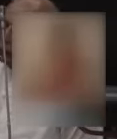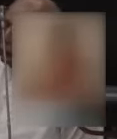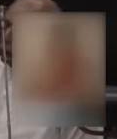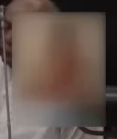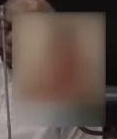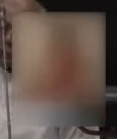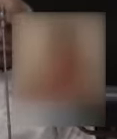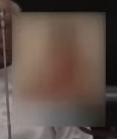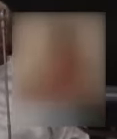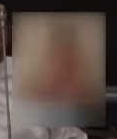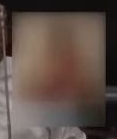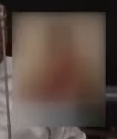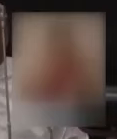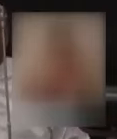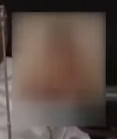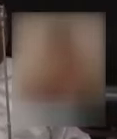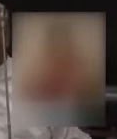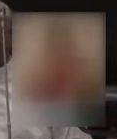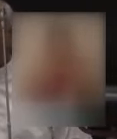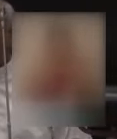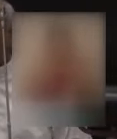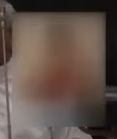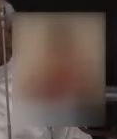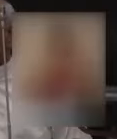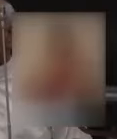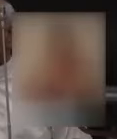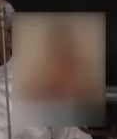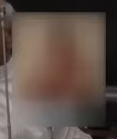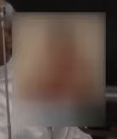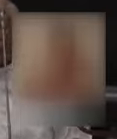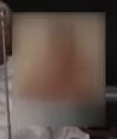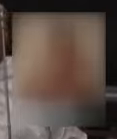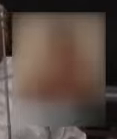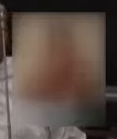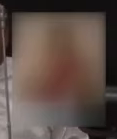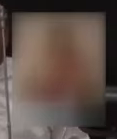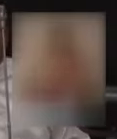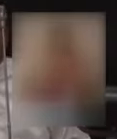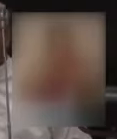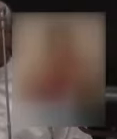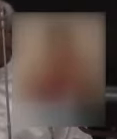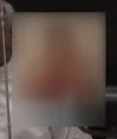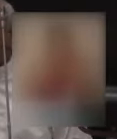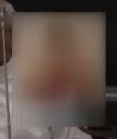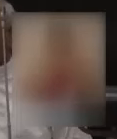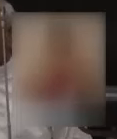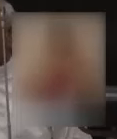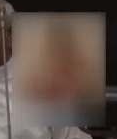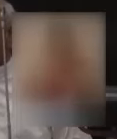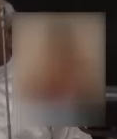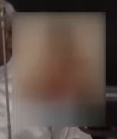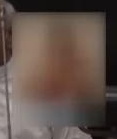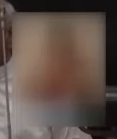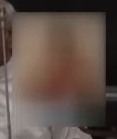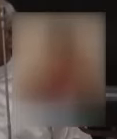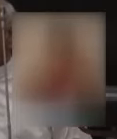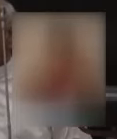so through dialogue. Before that, we will discuss with the opposition and prepare the draft. I have instructed the Treasury to commence work on